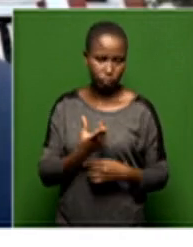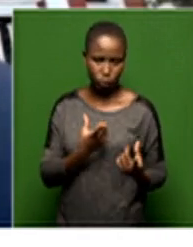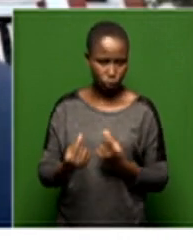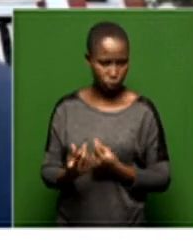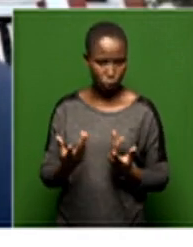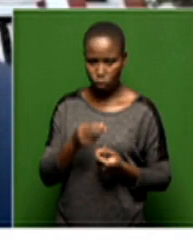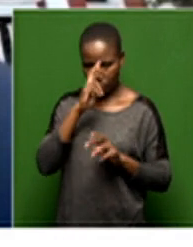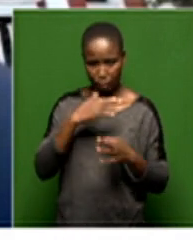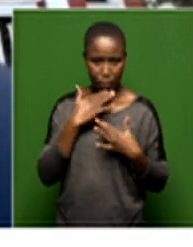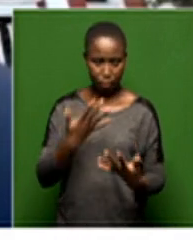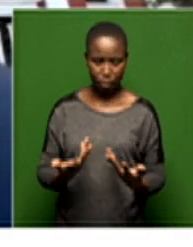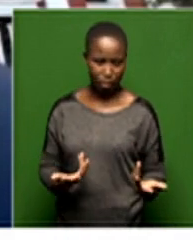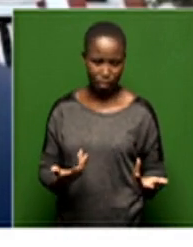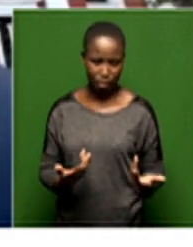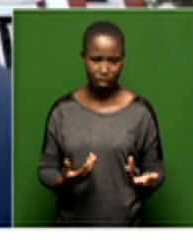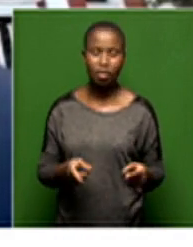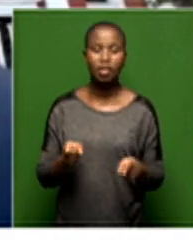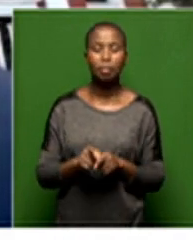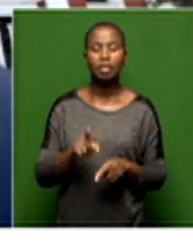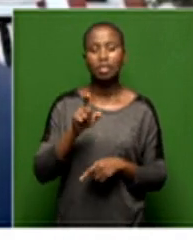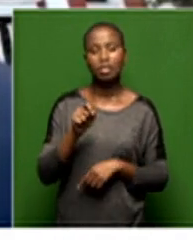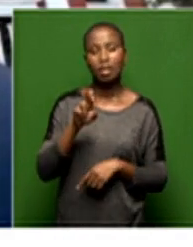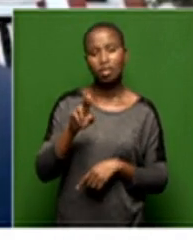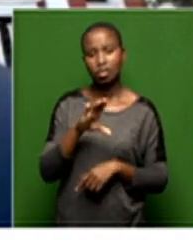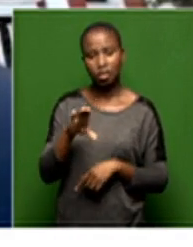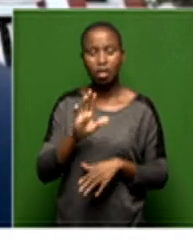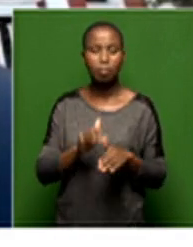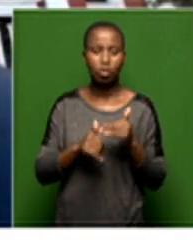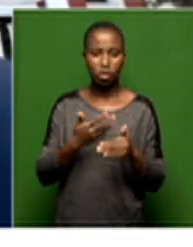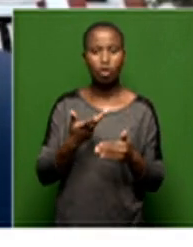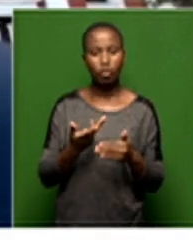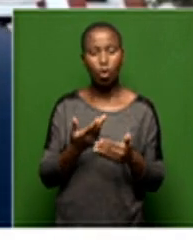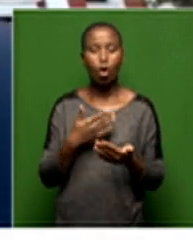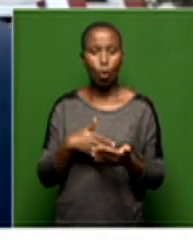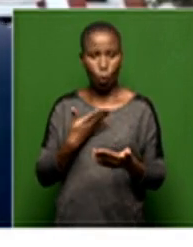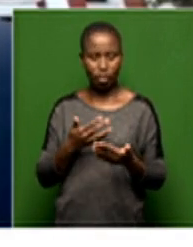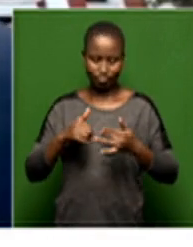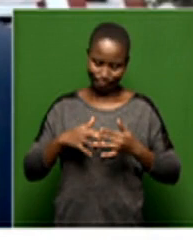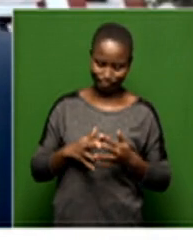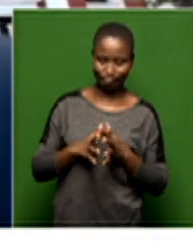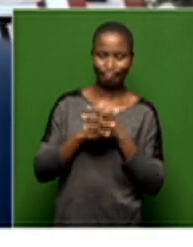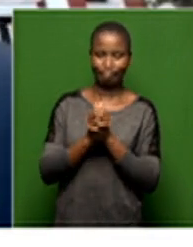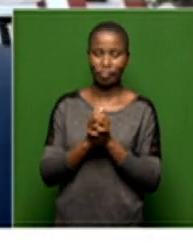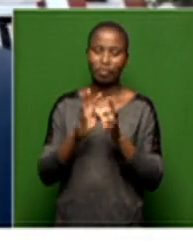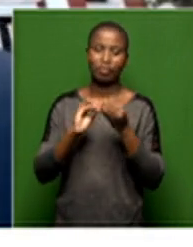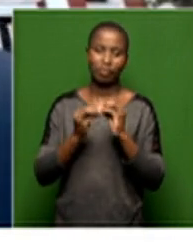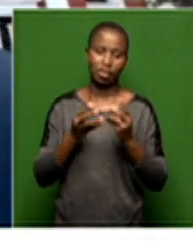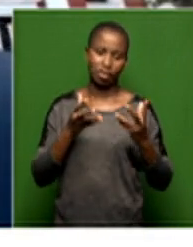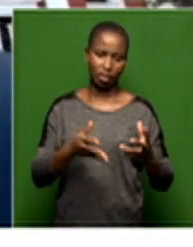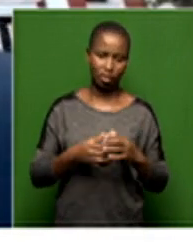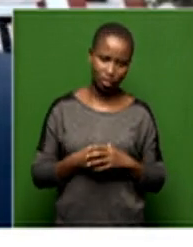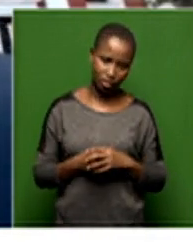building block. TRC process was a building block for reconciliation. So you are